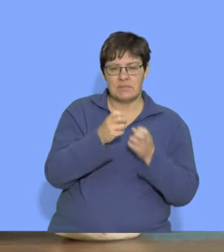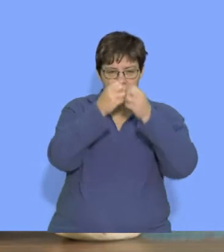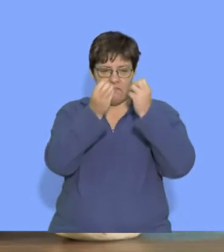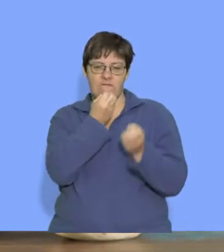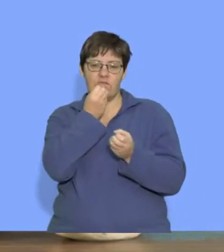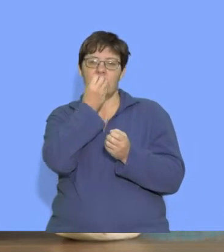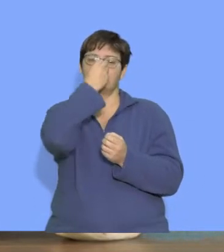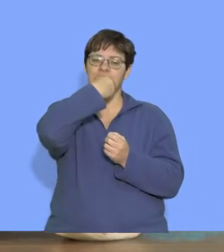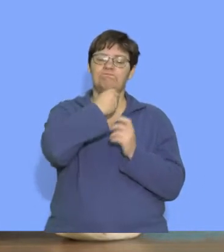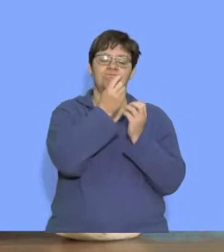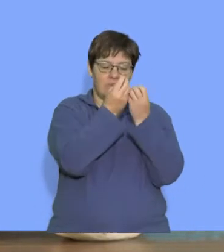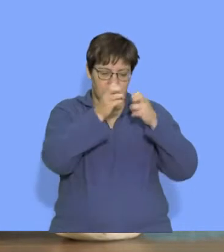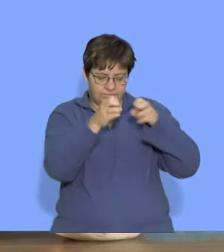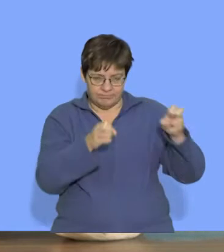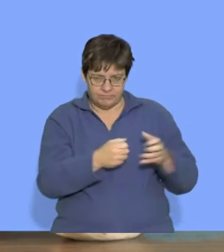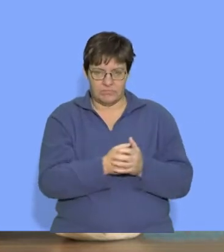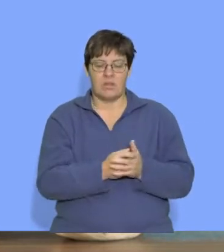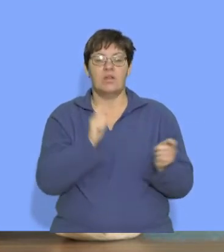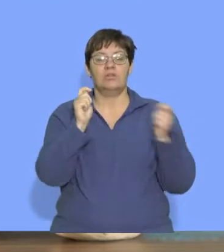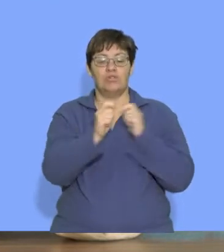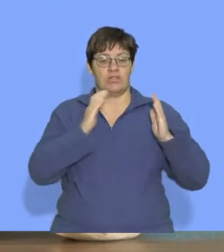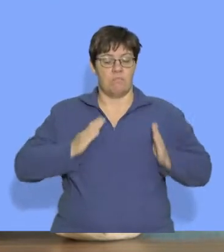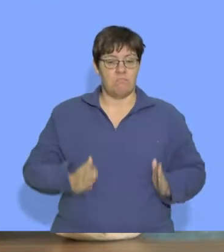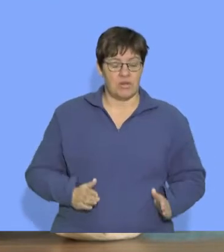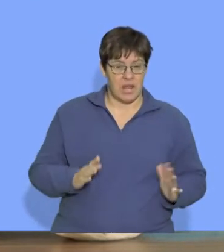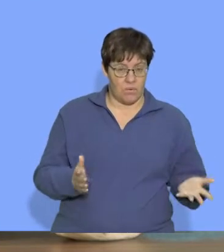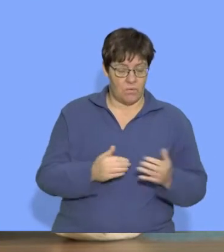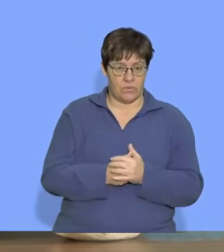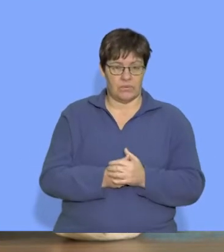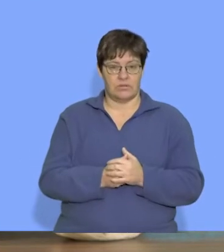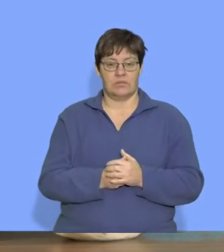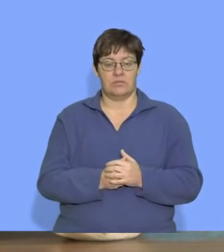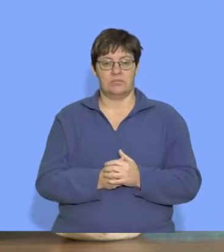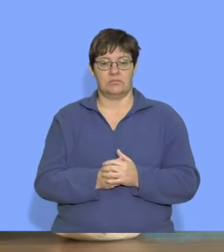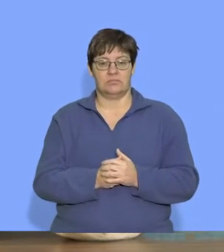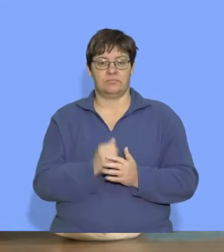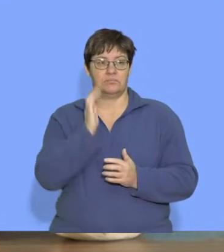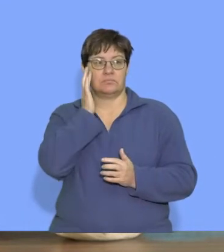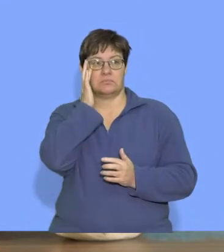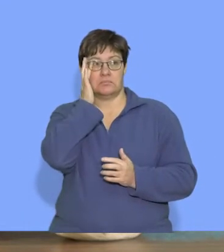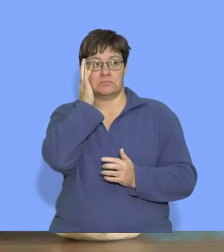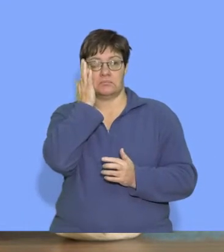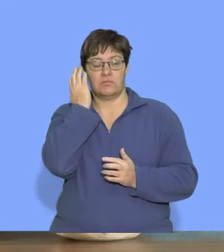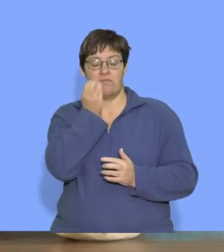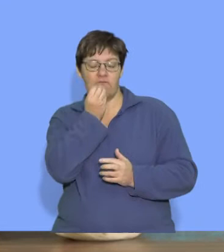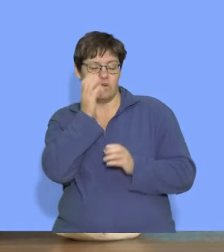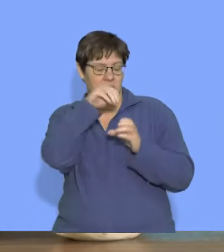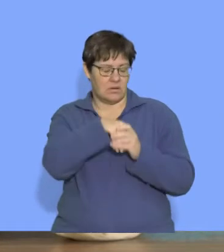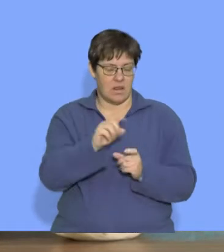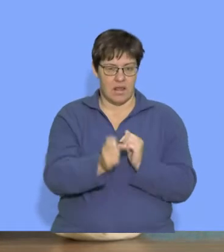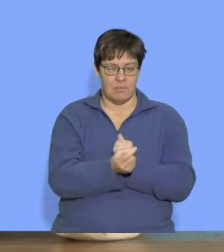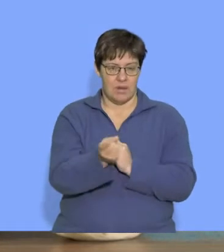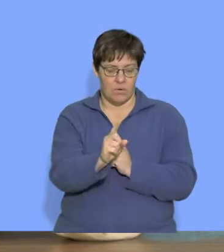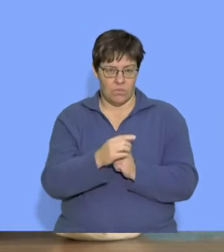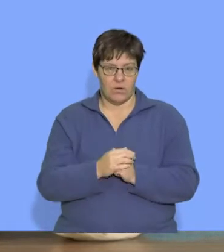break down the food, the physiological, so the changes in the body in regards to what happens with that food in the body, and the